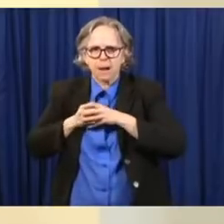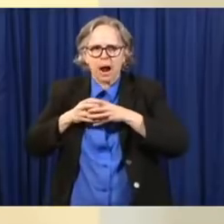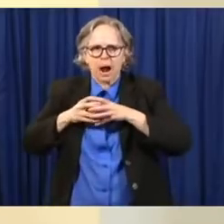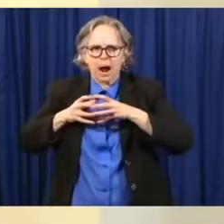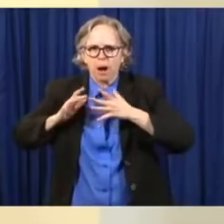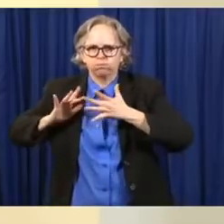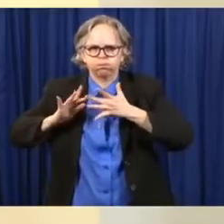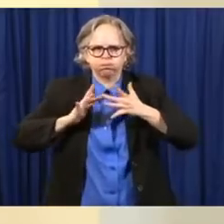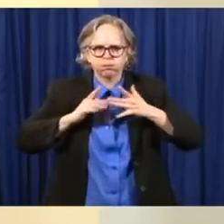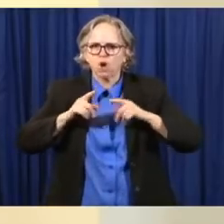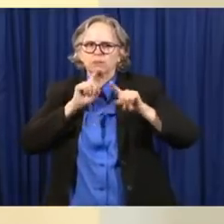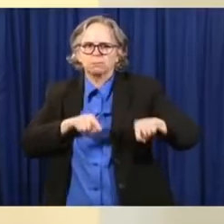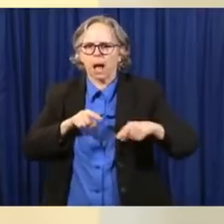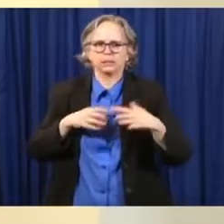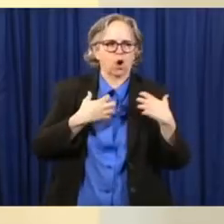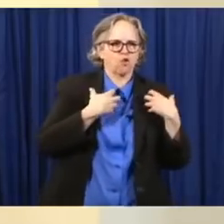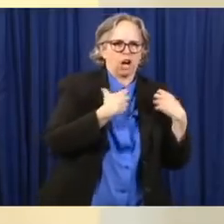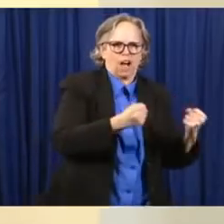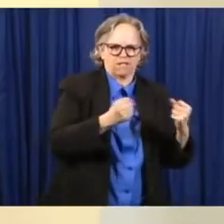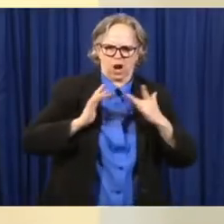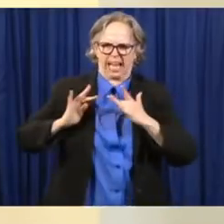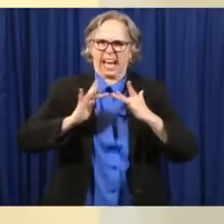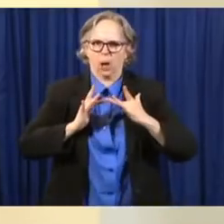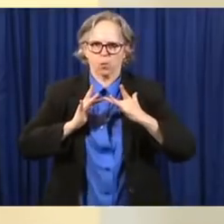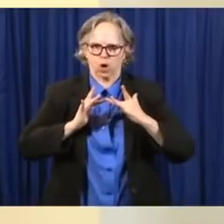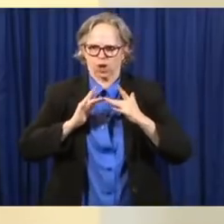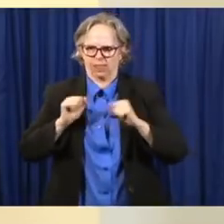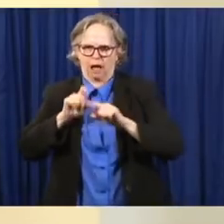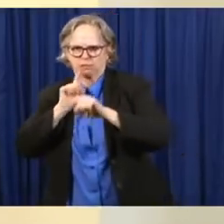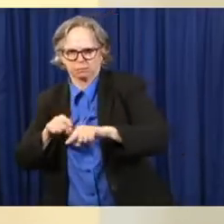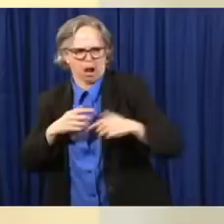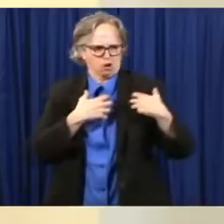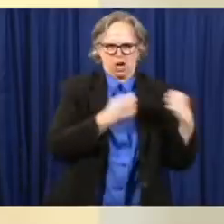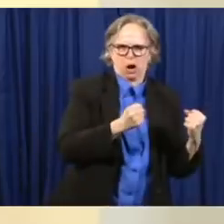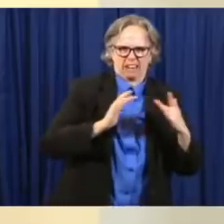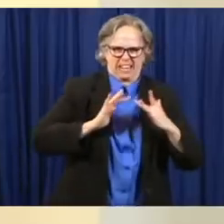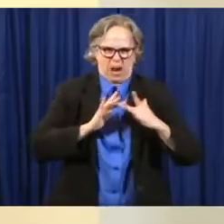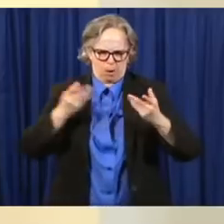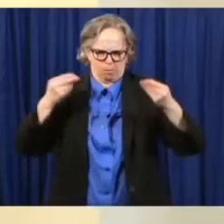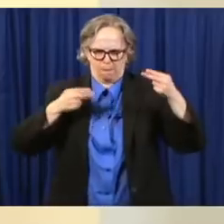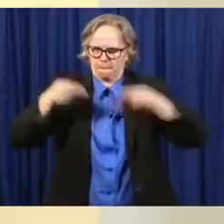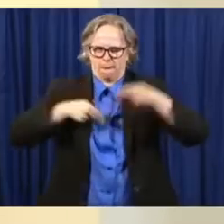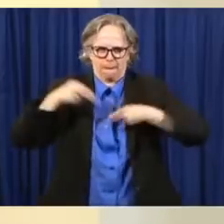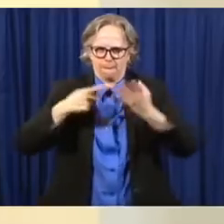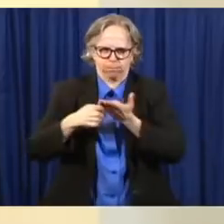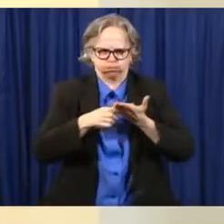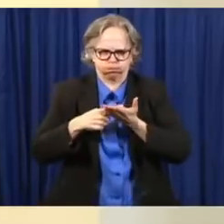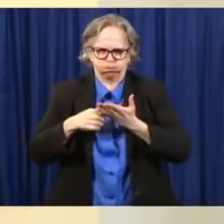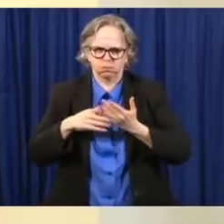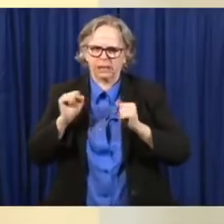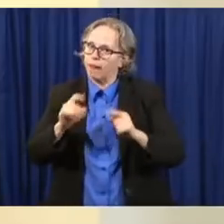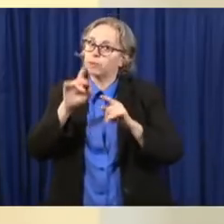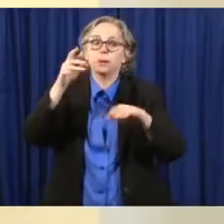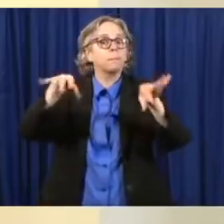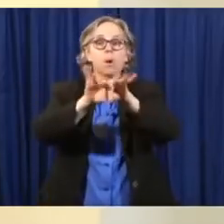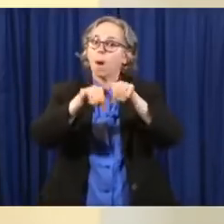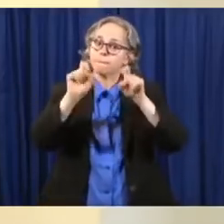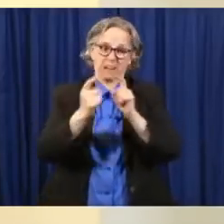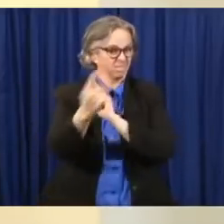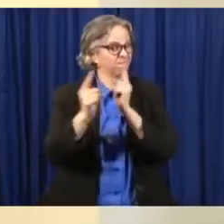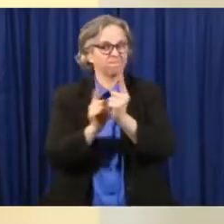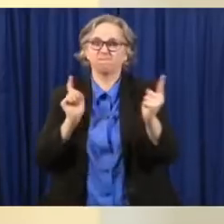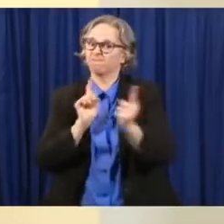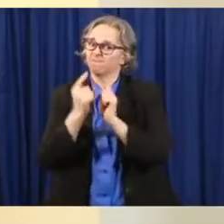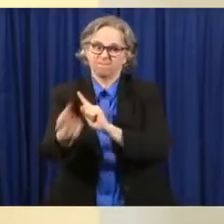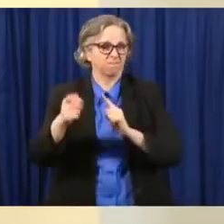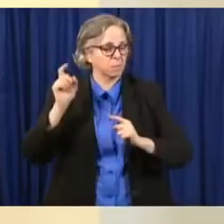recovery plan and network. You have to be able to do the social distancing that we're doing. The things that we're doing and the